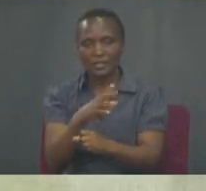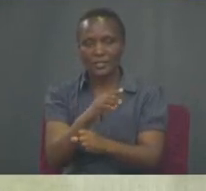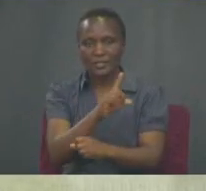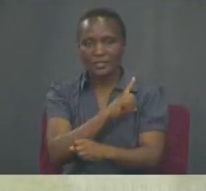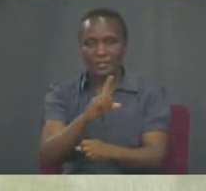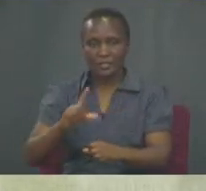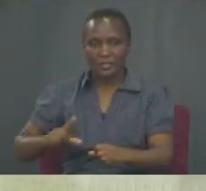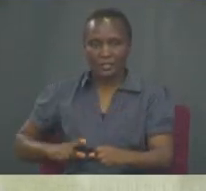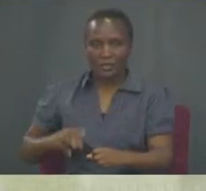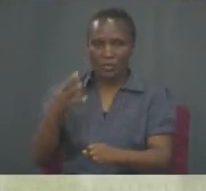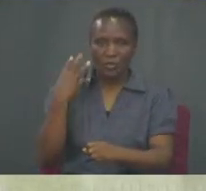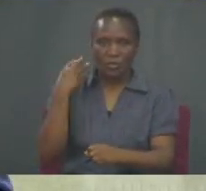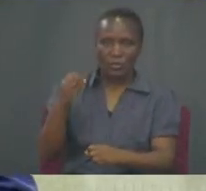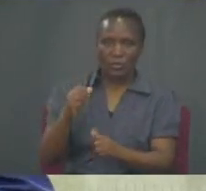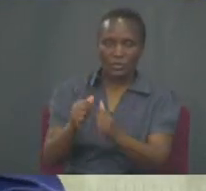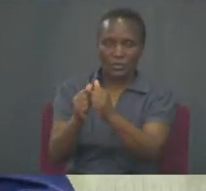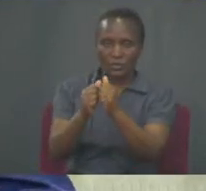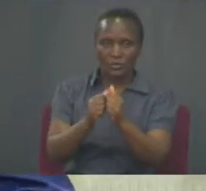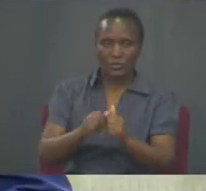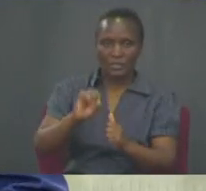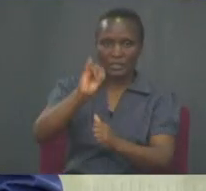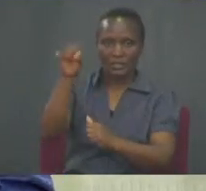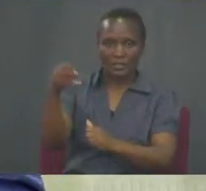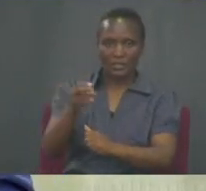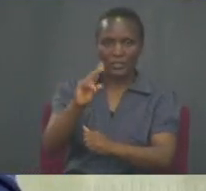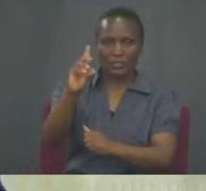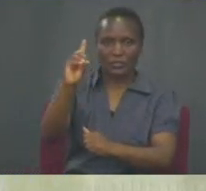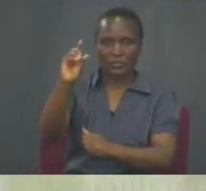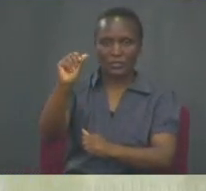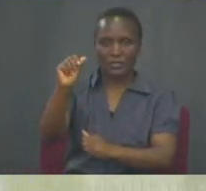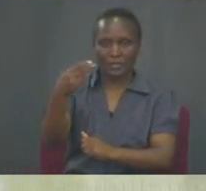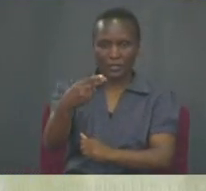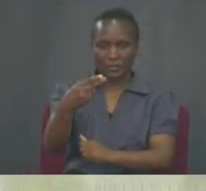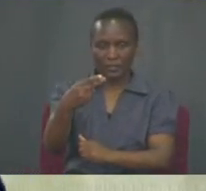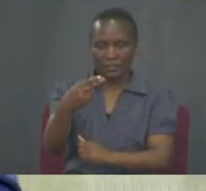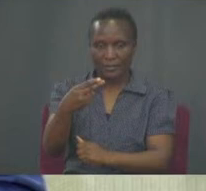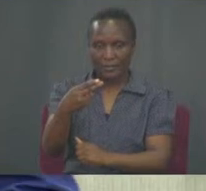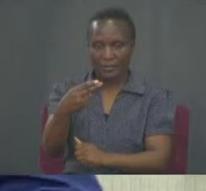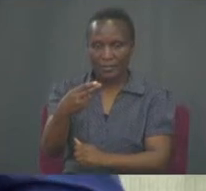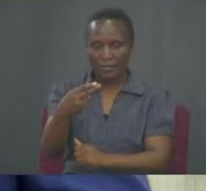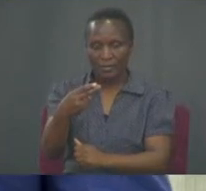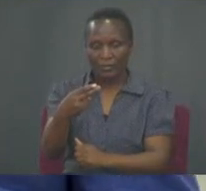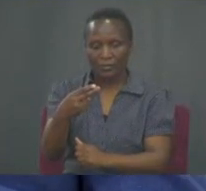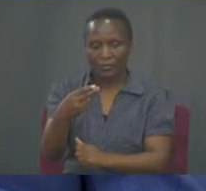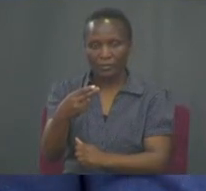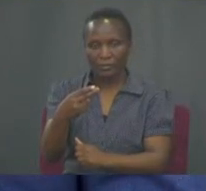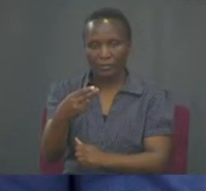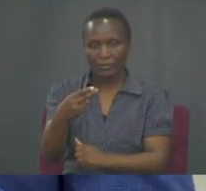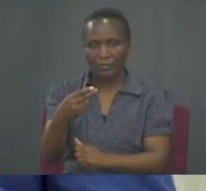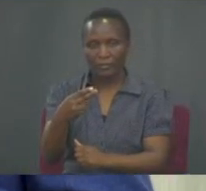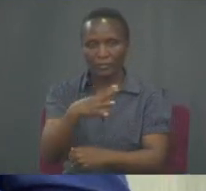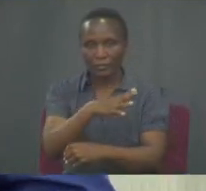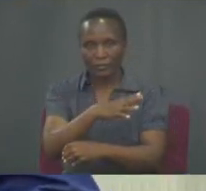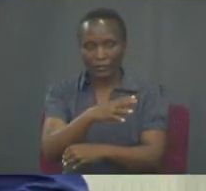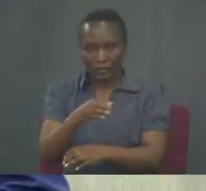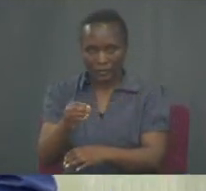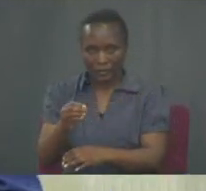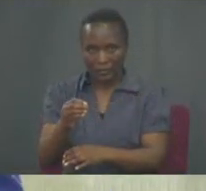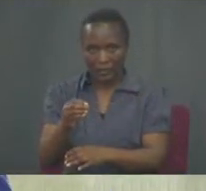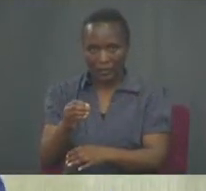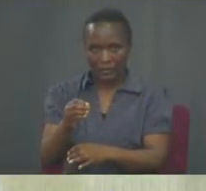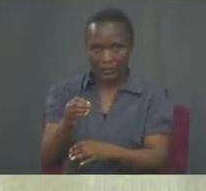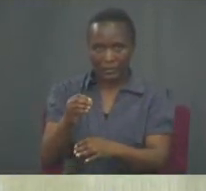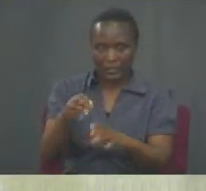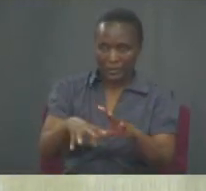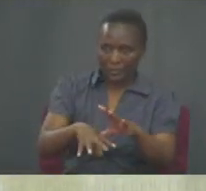Lord was with Judah. The Lord was with Judah, and he drove